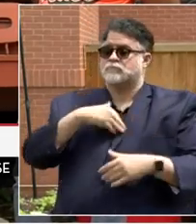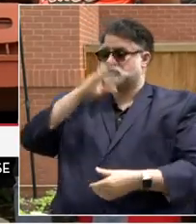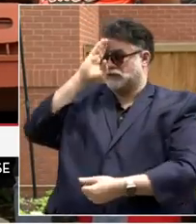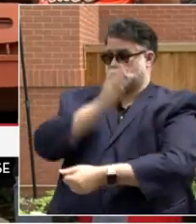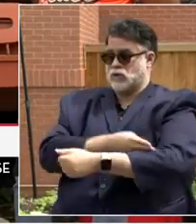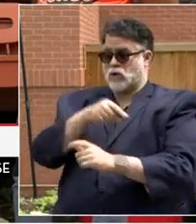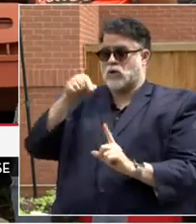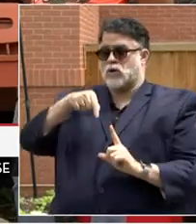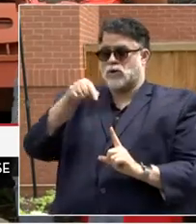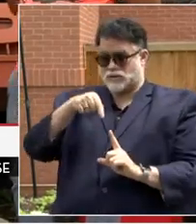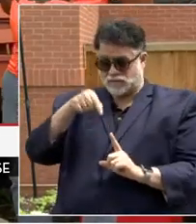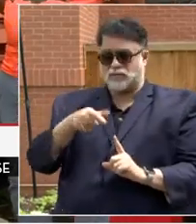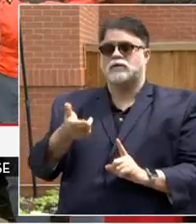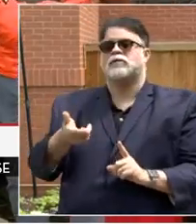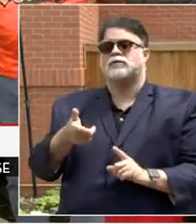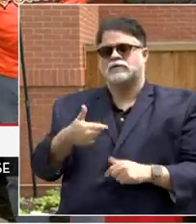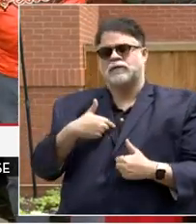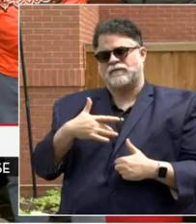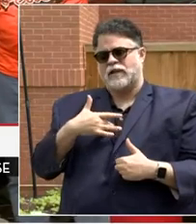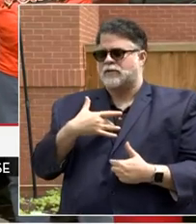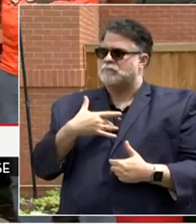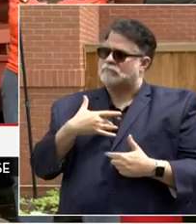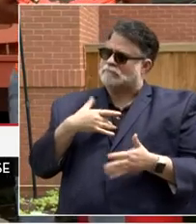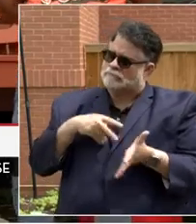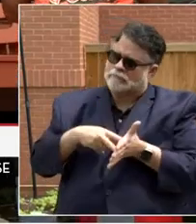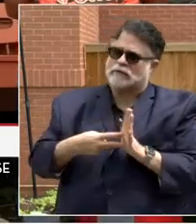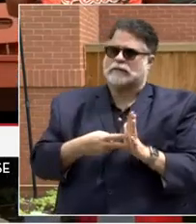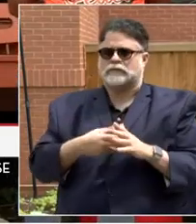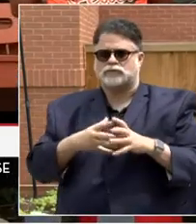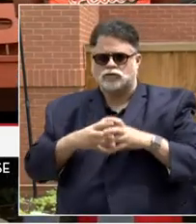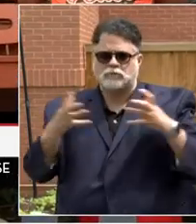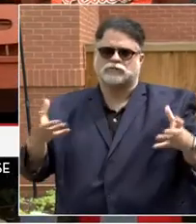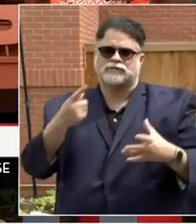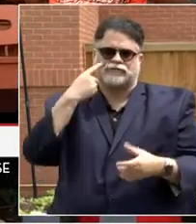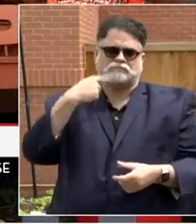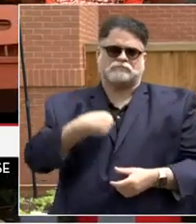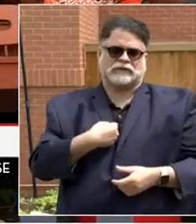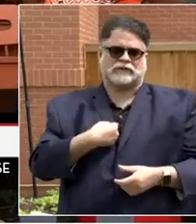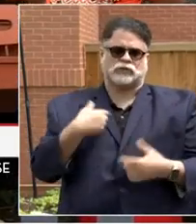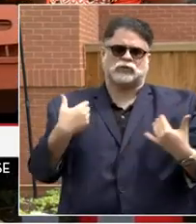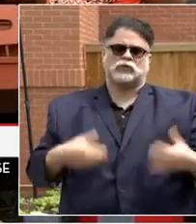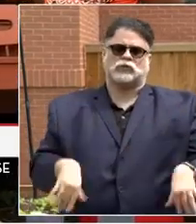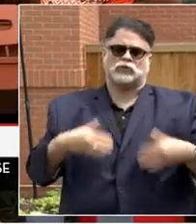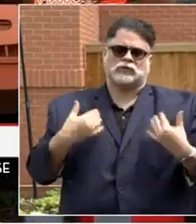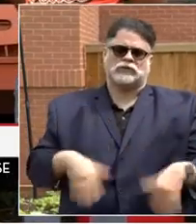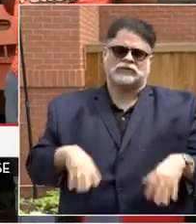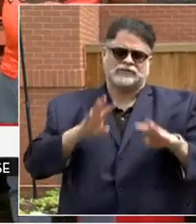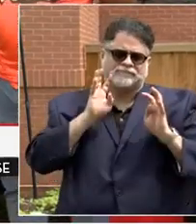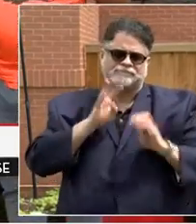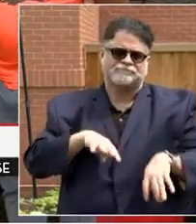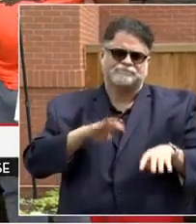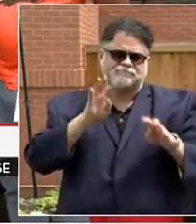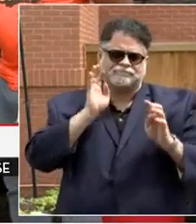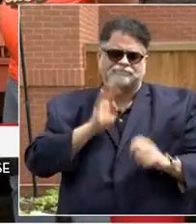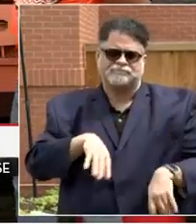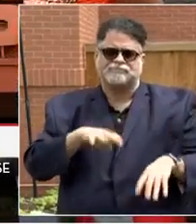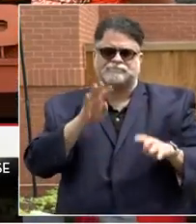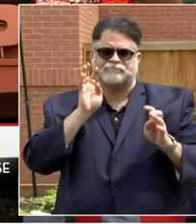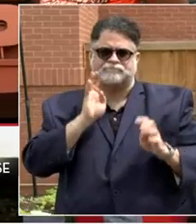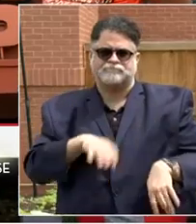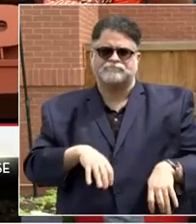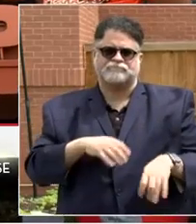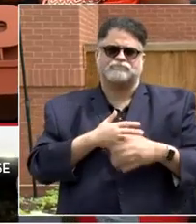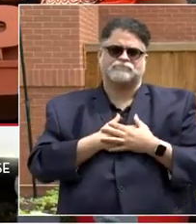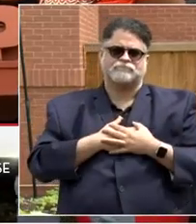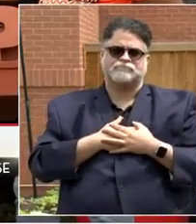lot to me. I am hurting. It hurts bad. And